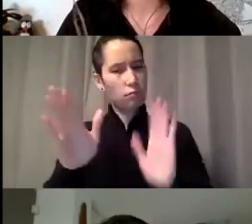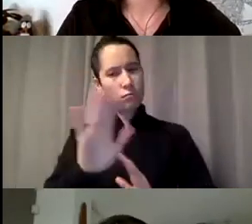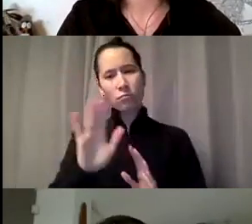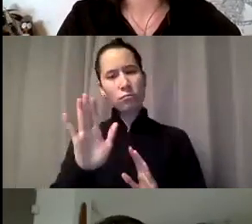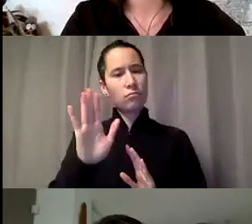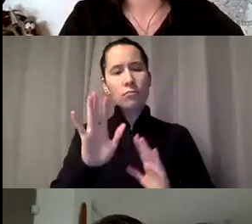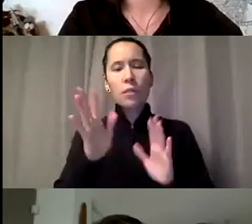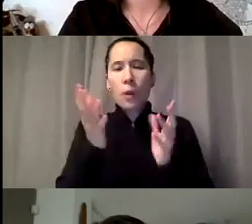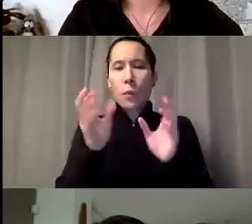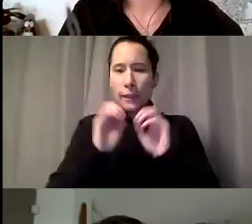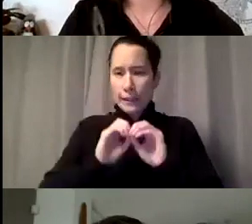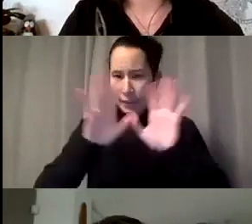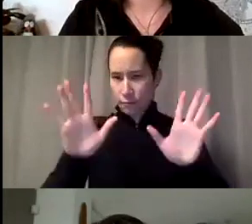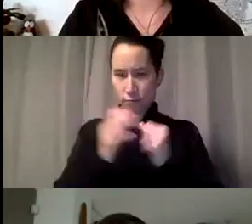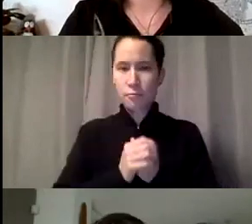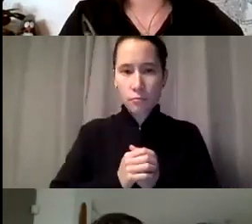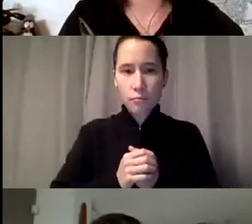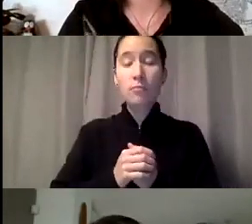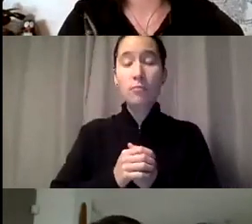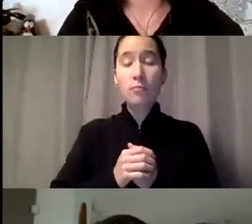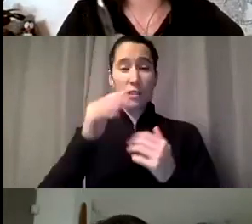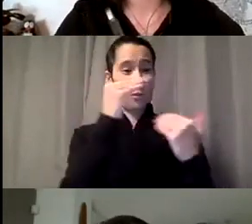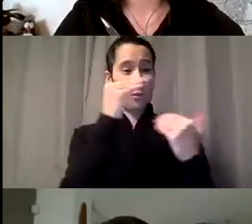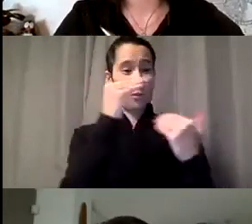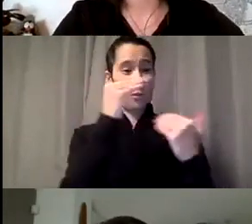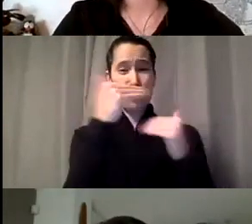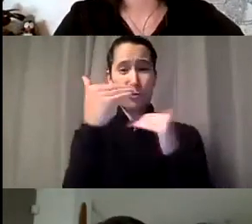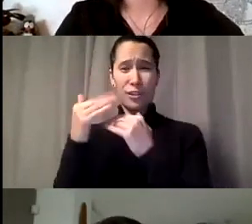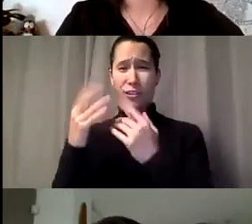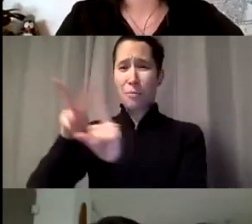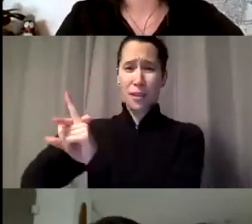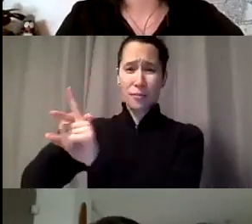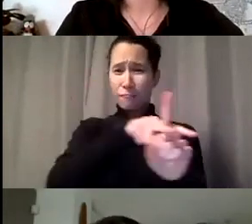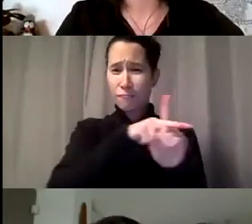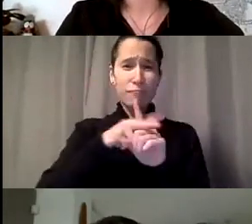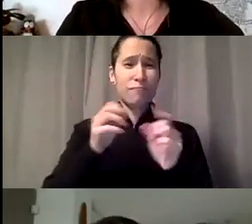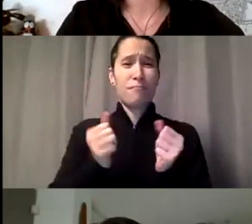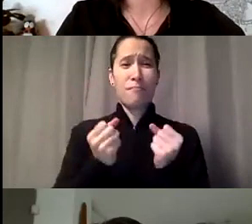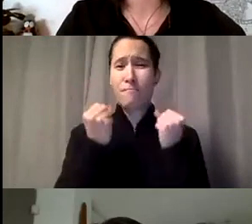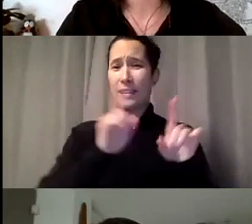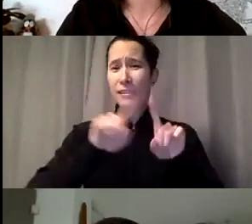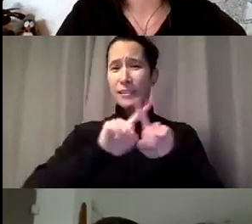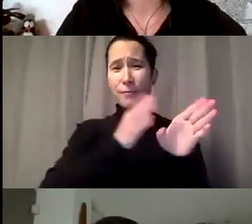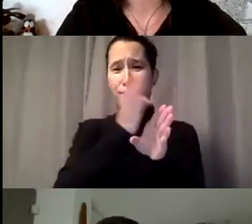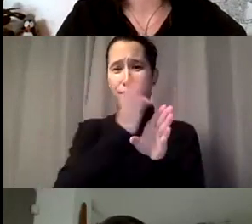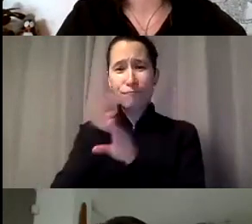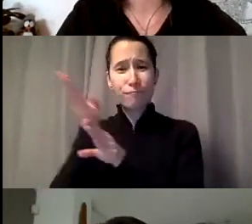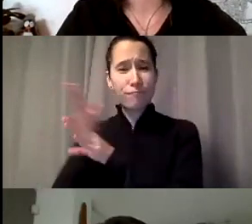been restrictions in every part of our lives, in every sector. Gathering and events that have stopped